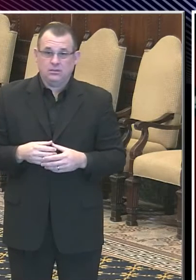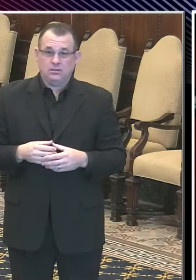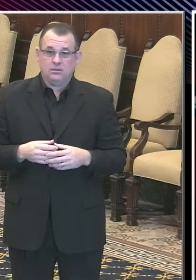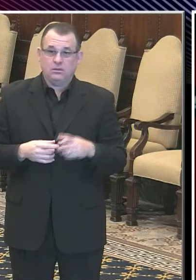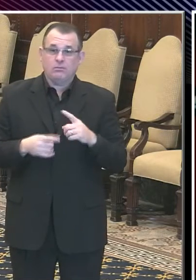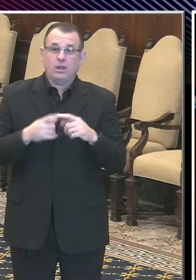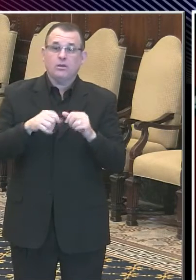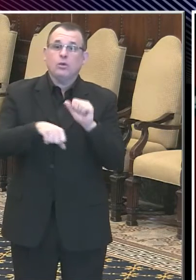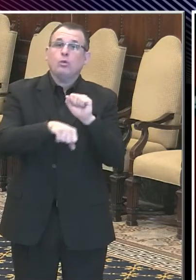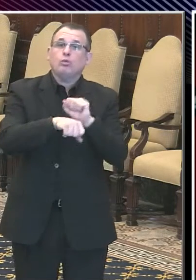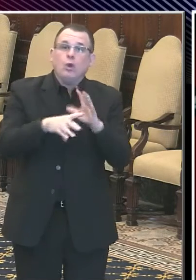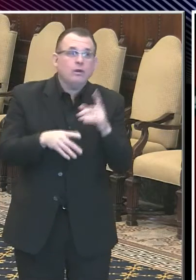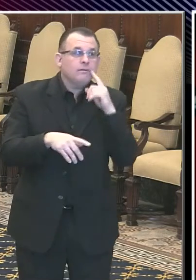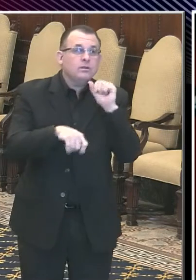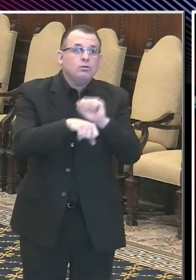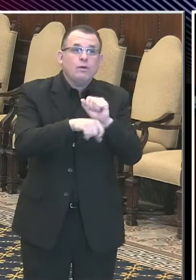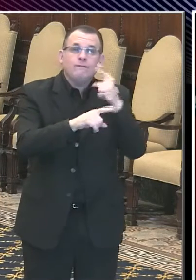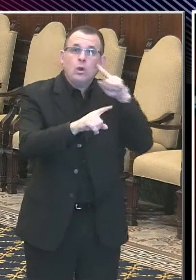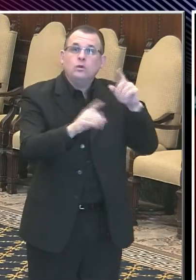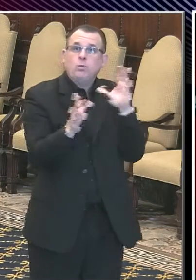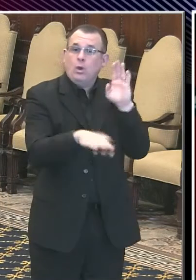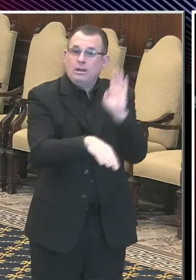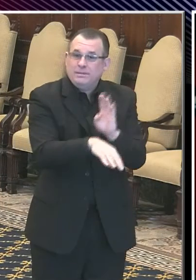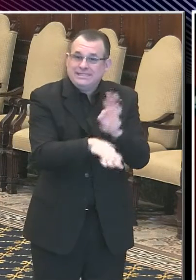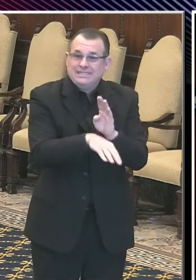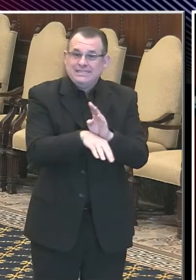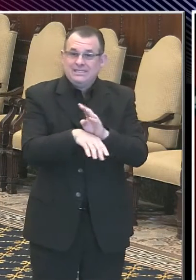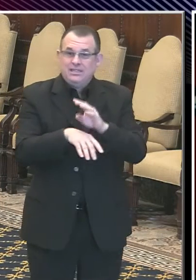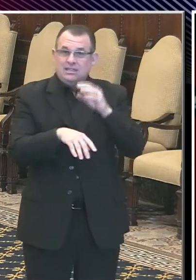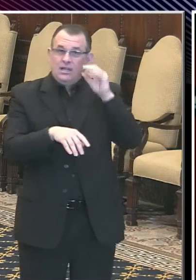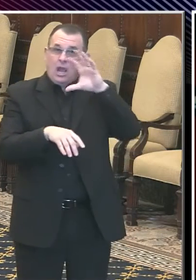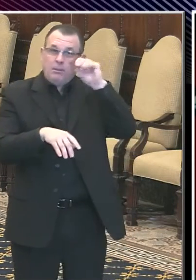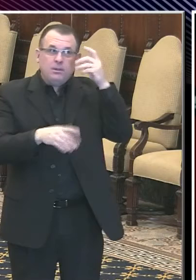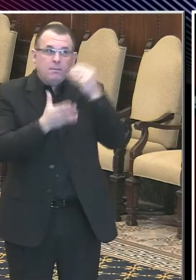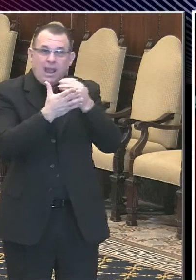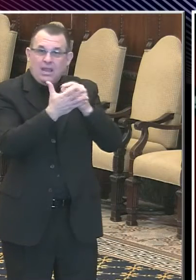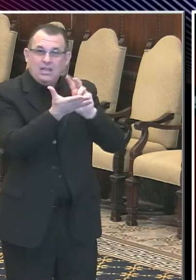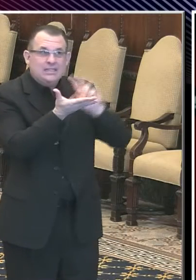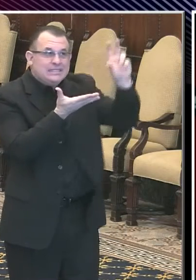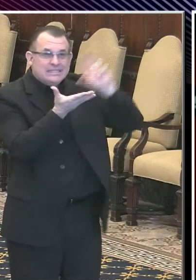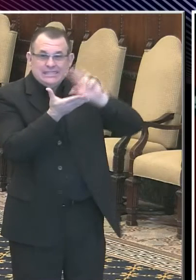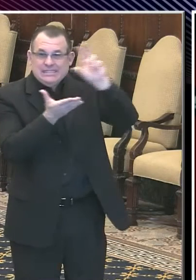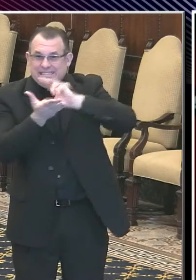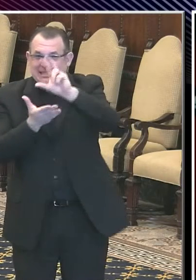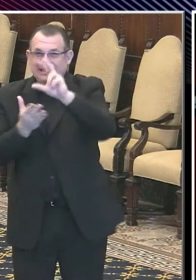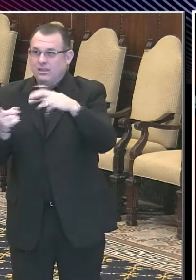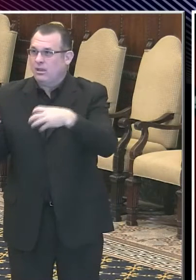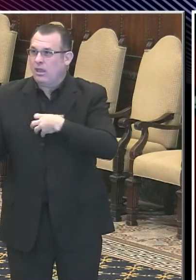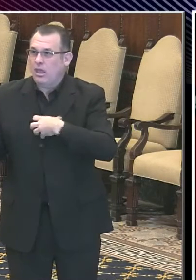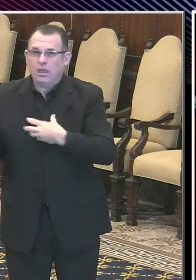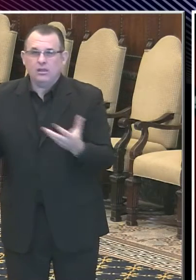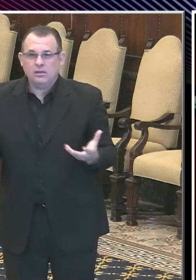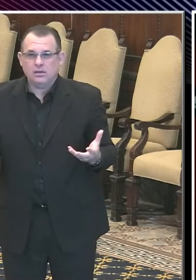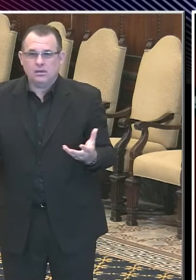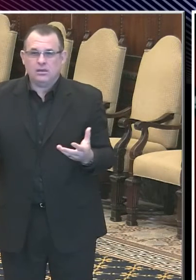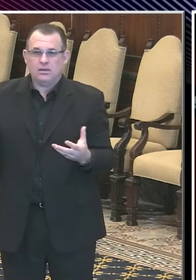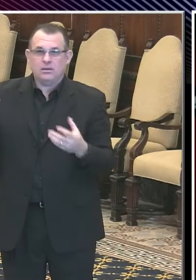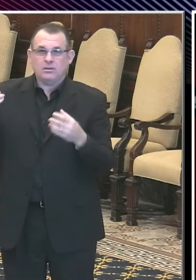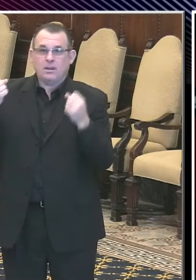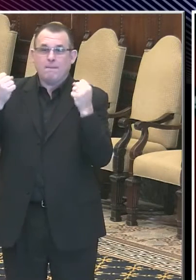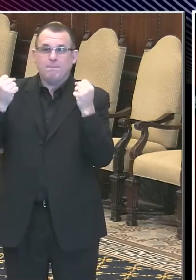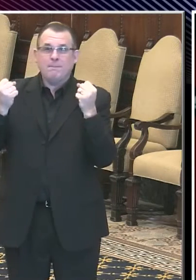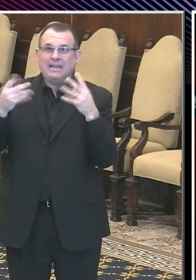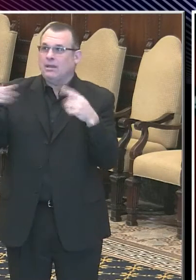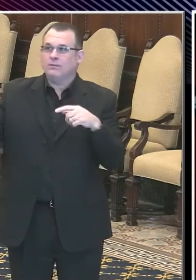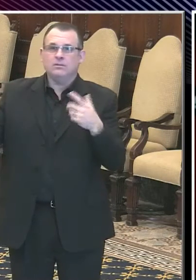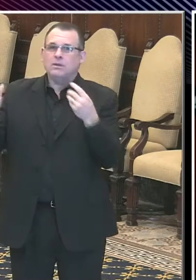some of the larger companies were getting massive amounts of money. It was very disconcerting. Some of them have given that money back, but we can get a full list for